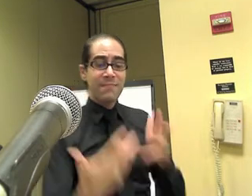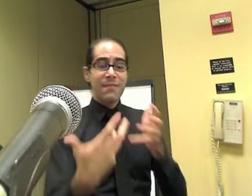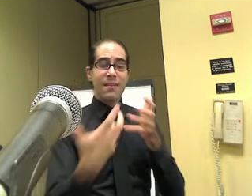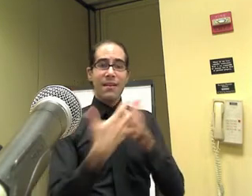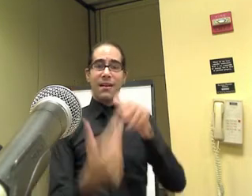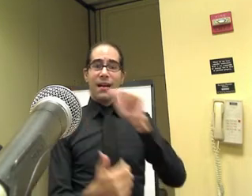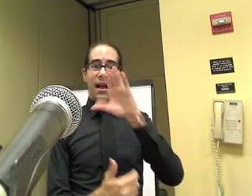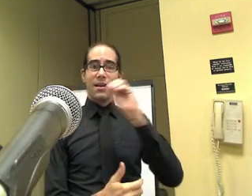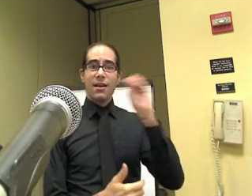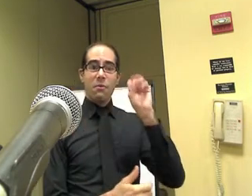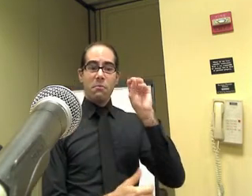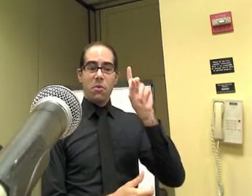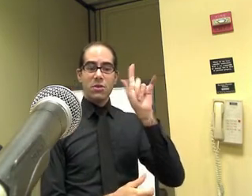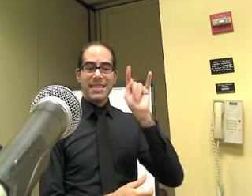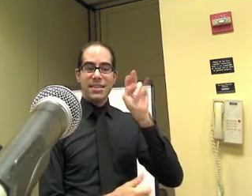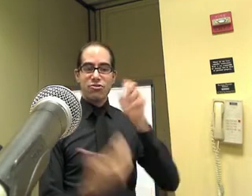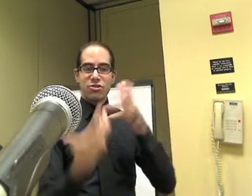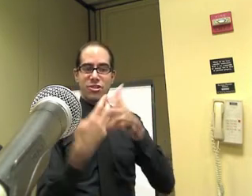access.